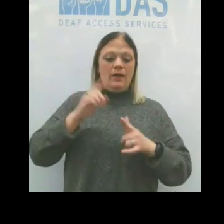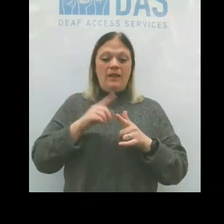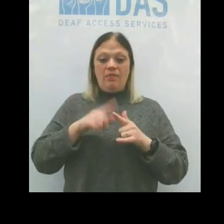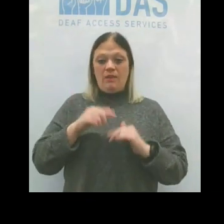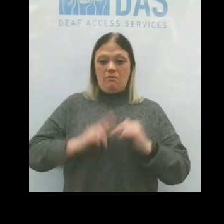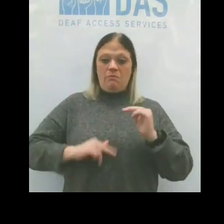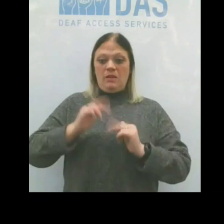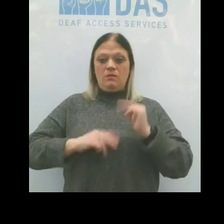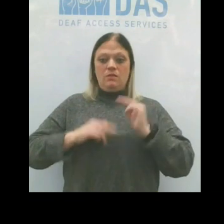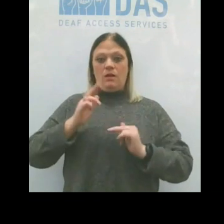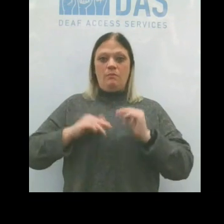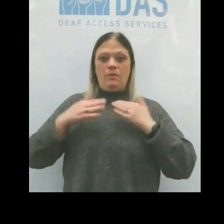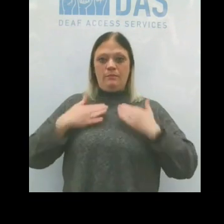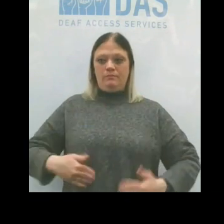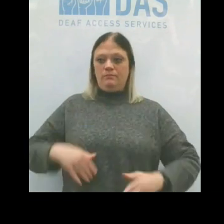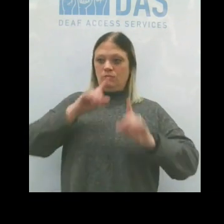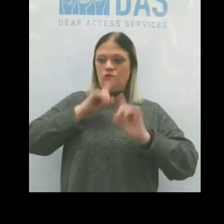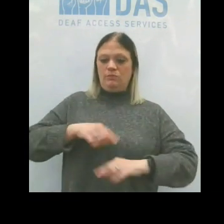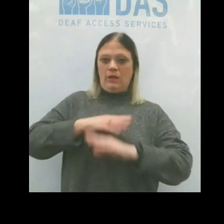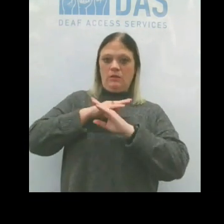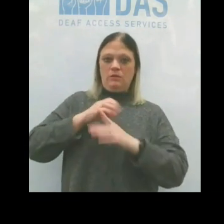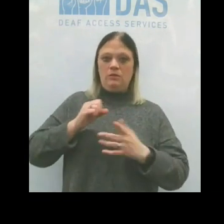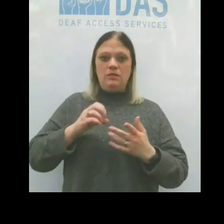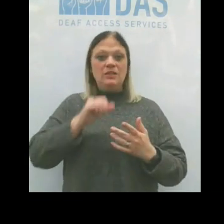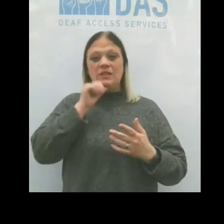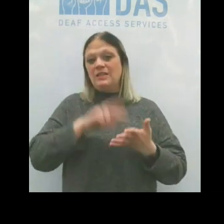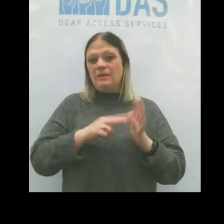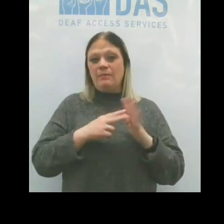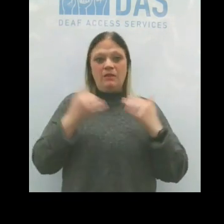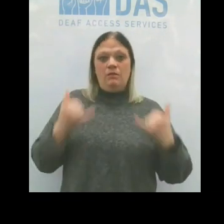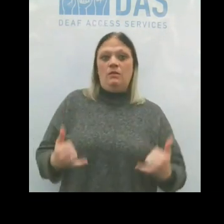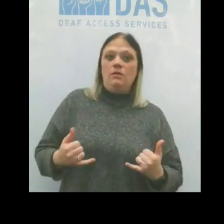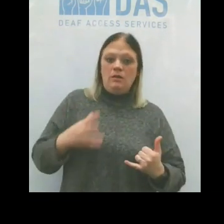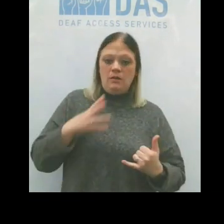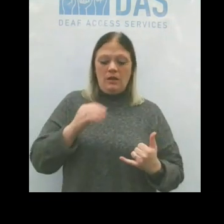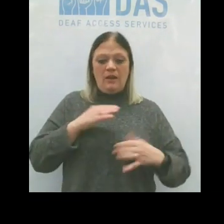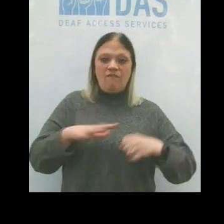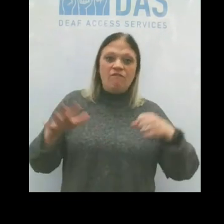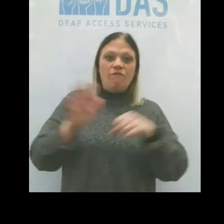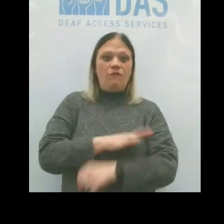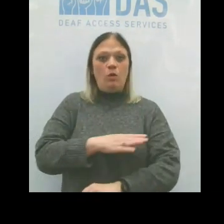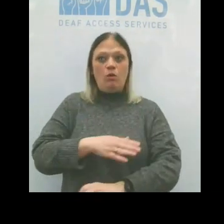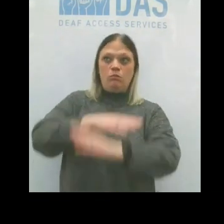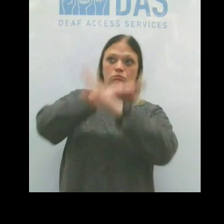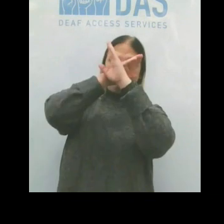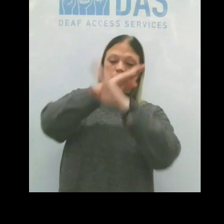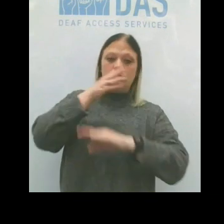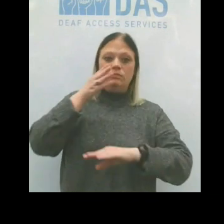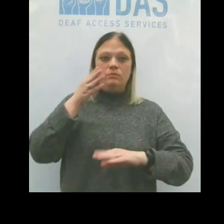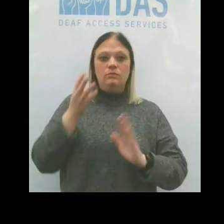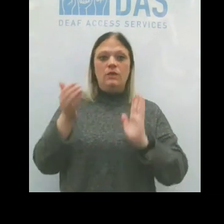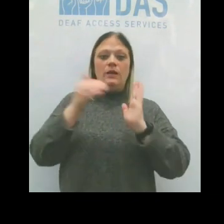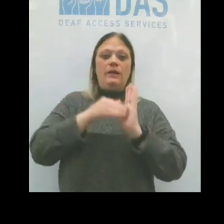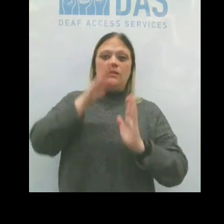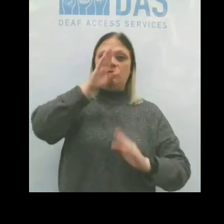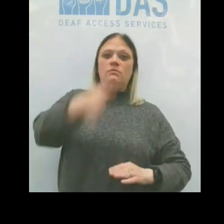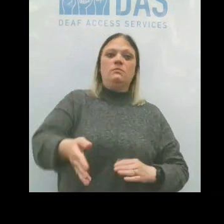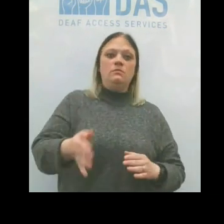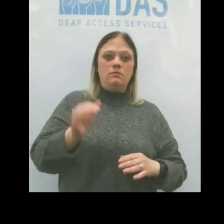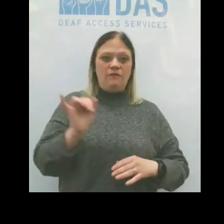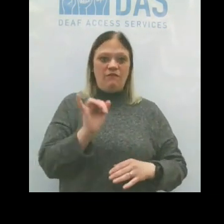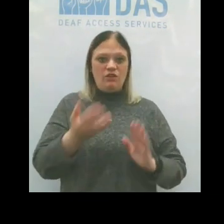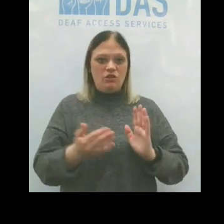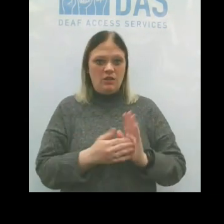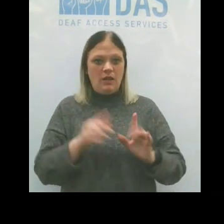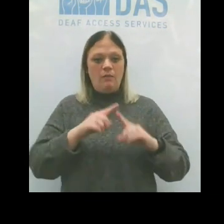antibody response. It doesn't mean that you're currently infected, and it doesn't mean that you have protection against future infections, although we all hope that